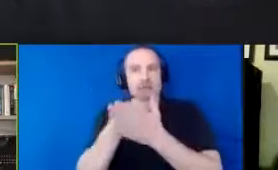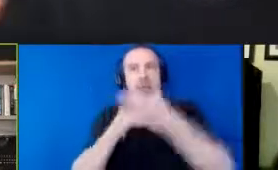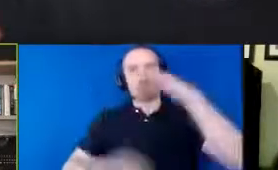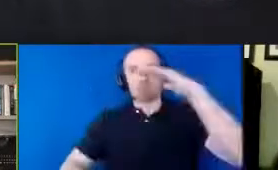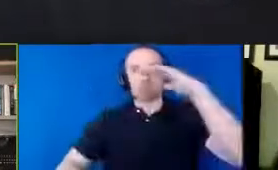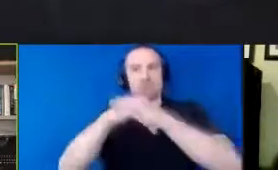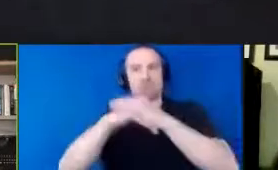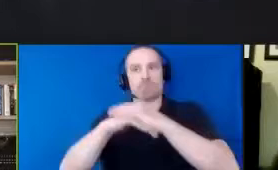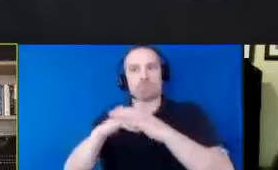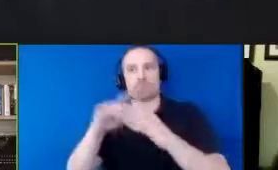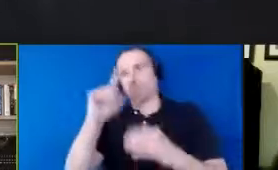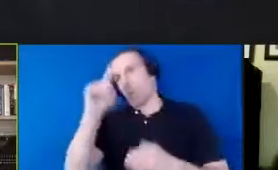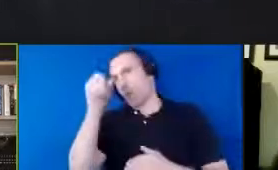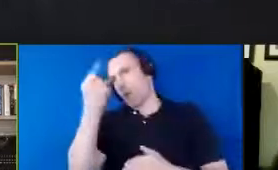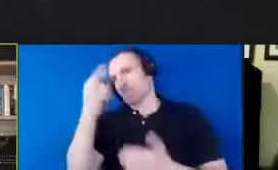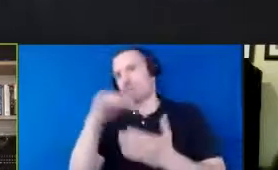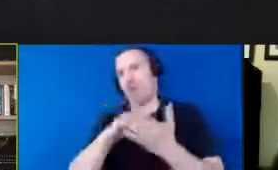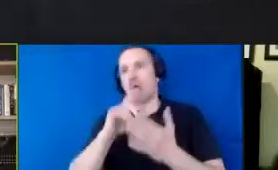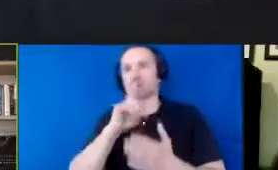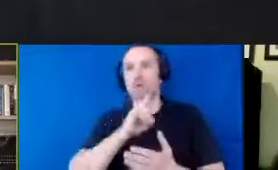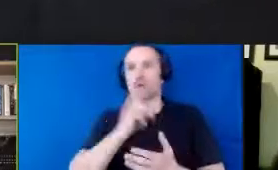single parent, or